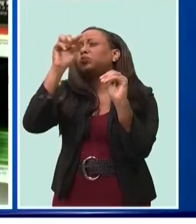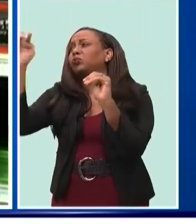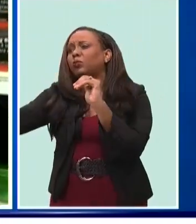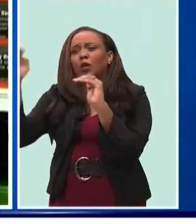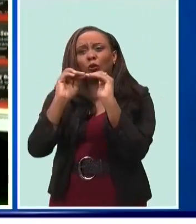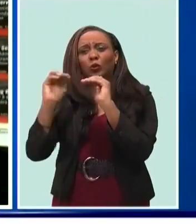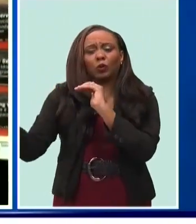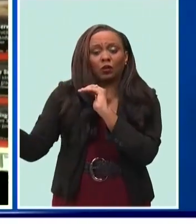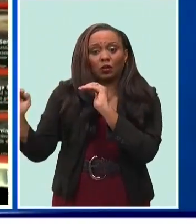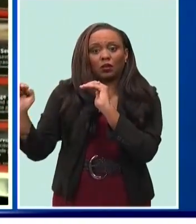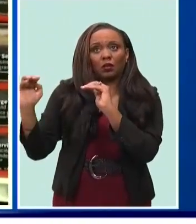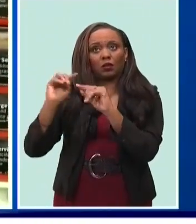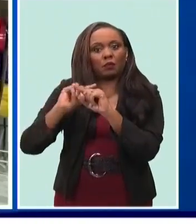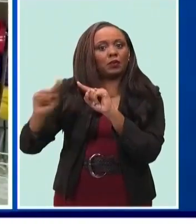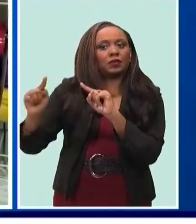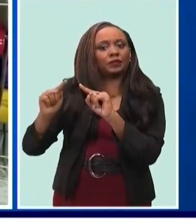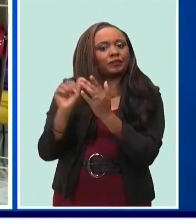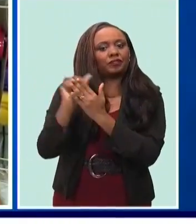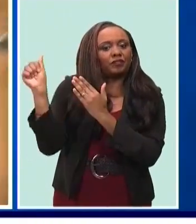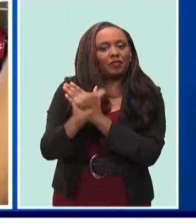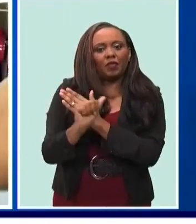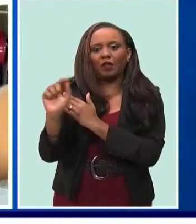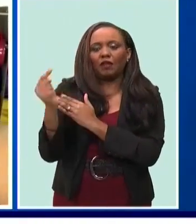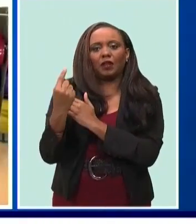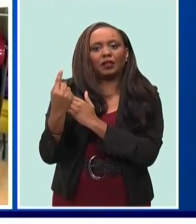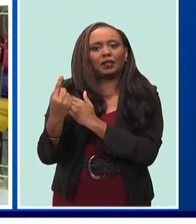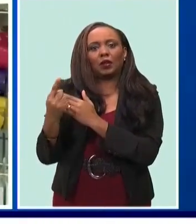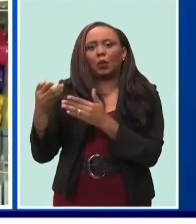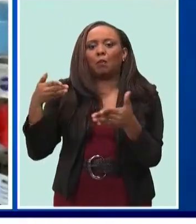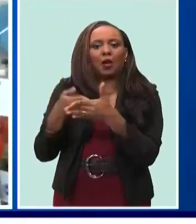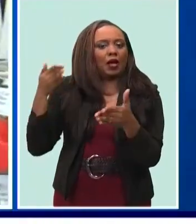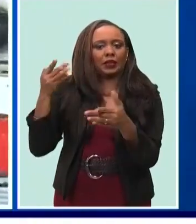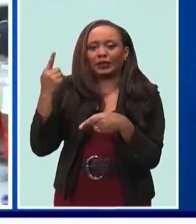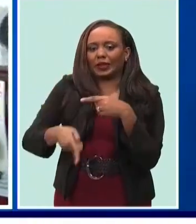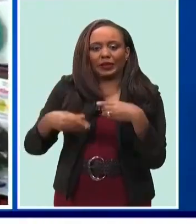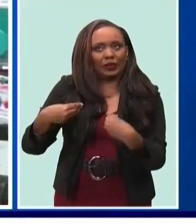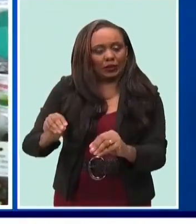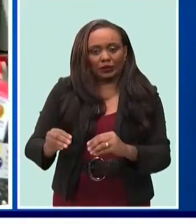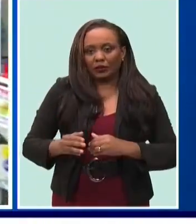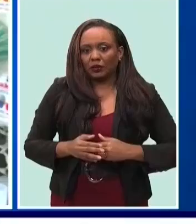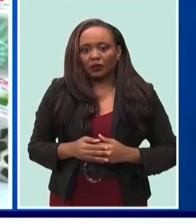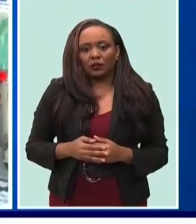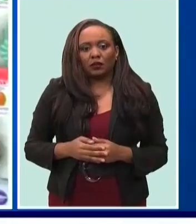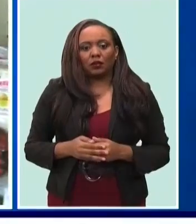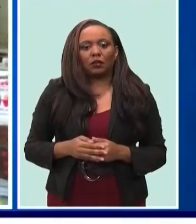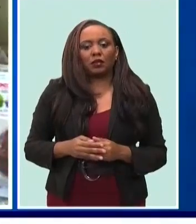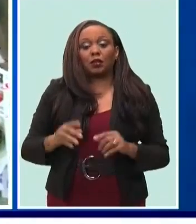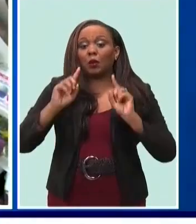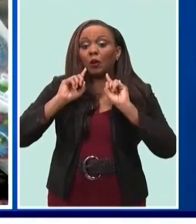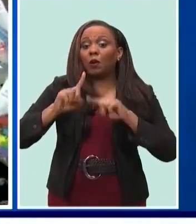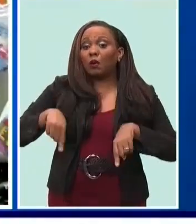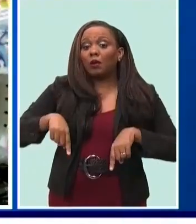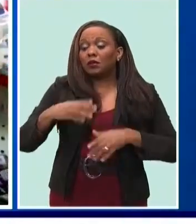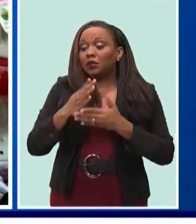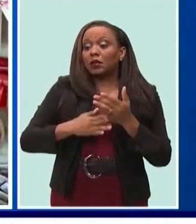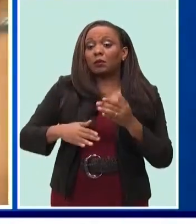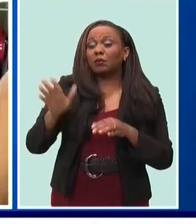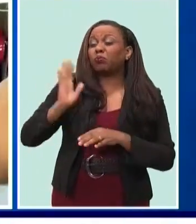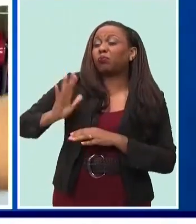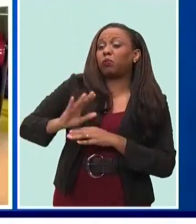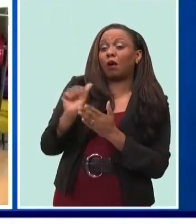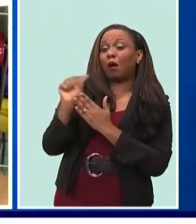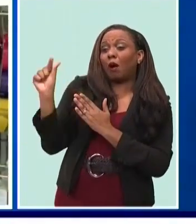month will be outlawed. Manager Vernalyn Mitchell says some of them were ordered as far back as August. We got to